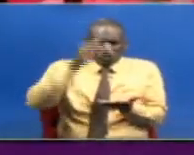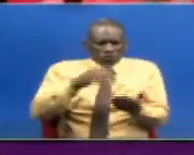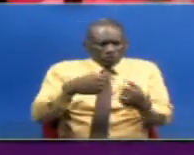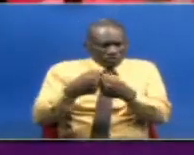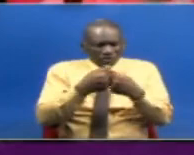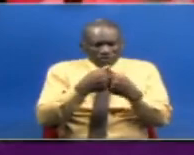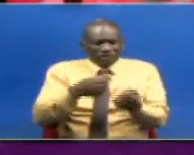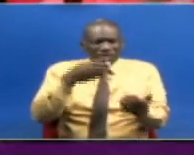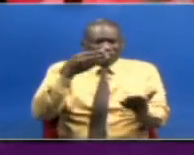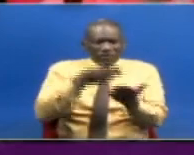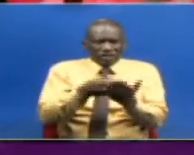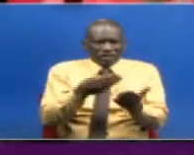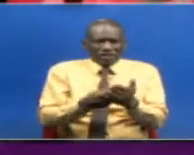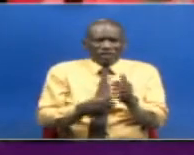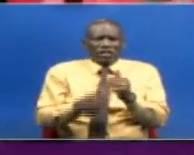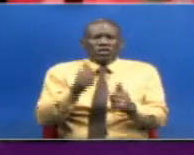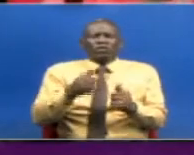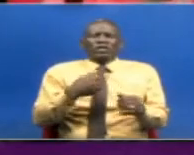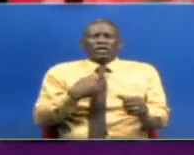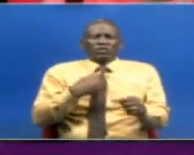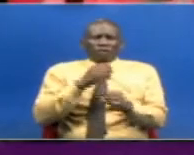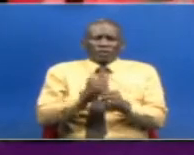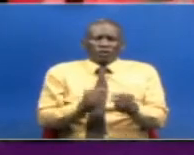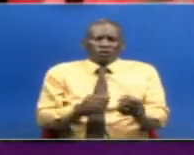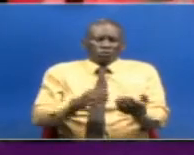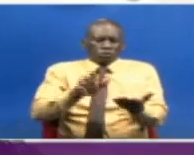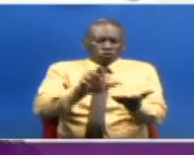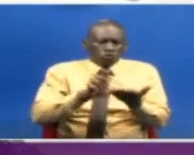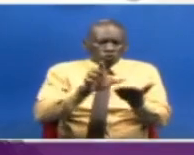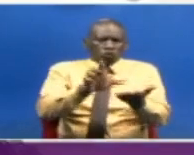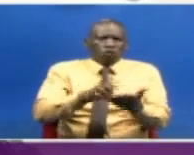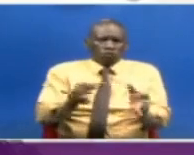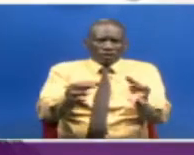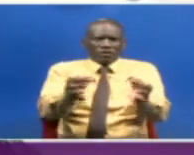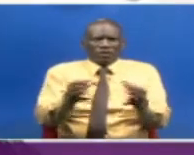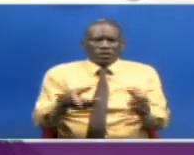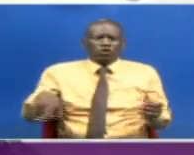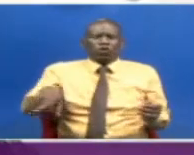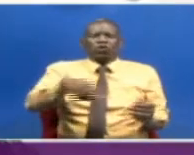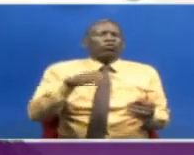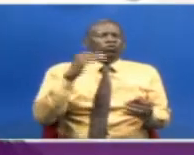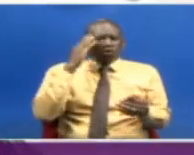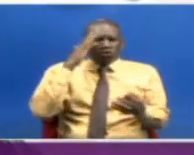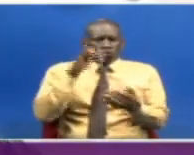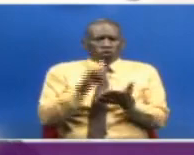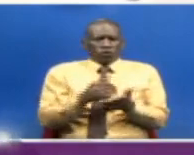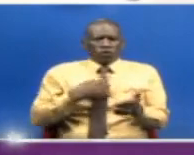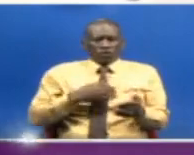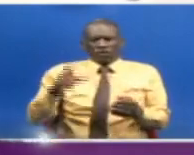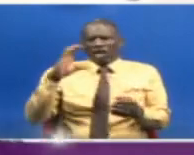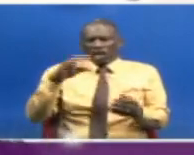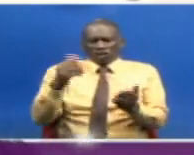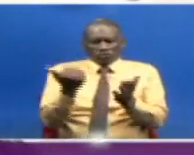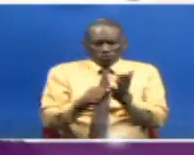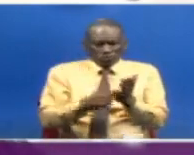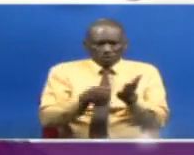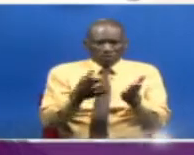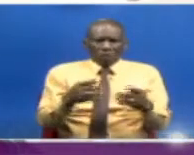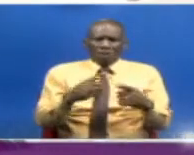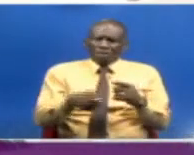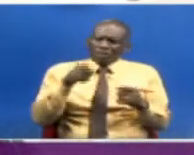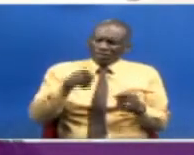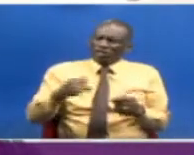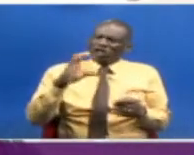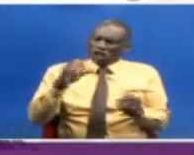financing, which has necessitated overborrowing by the Treasury. We know that we are in a cash crunch, but this cash